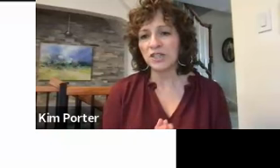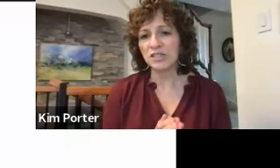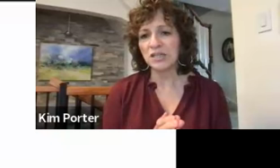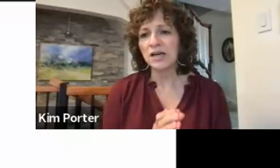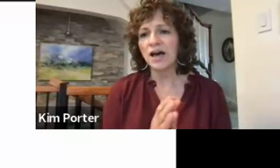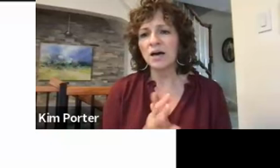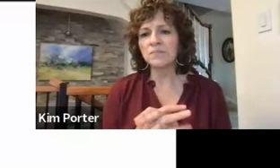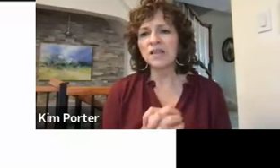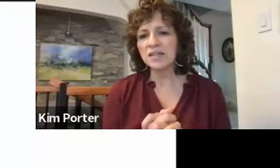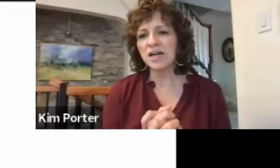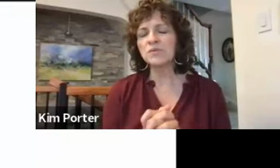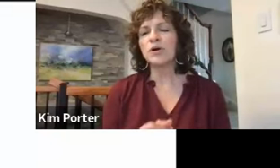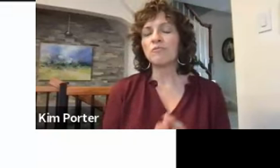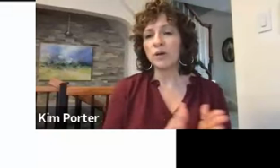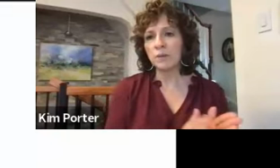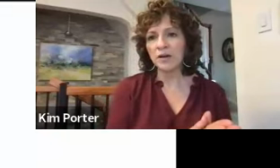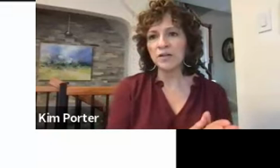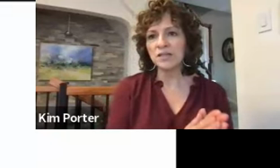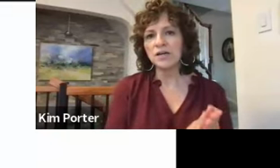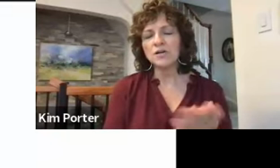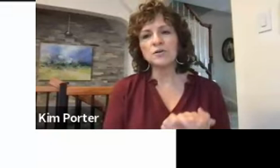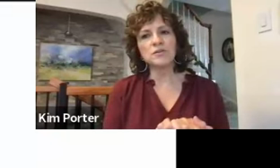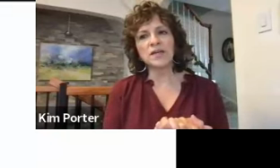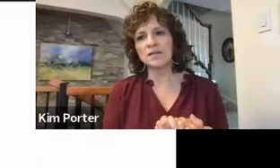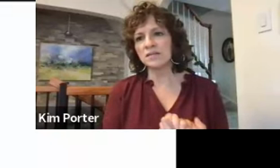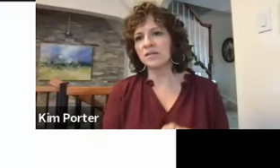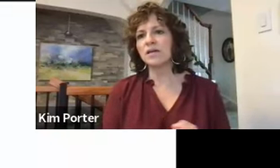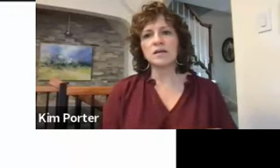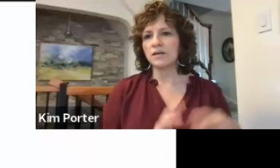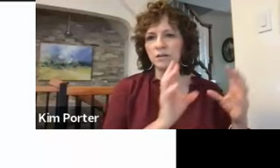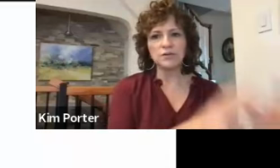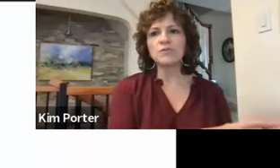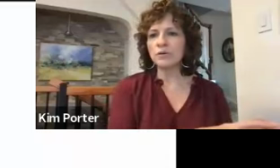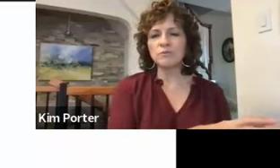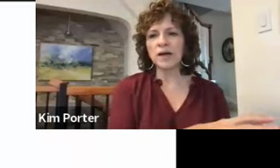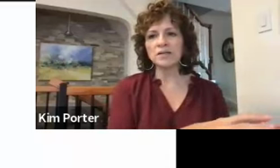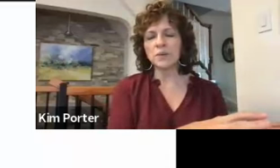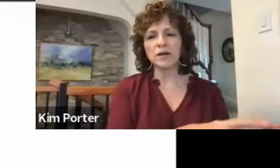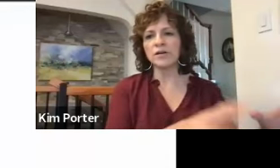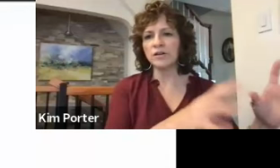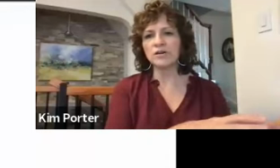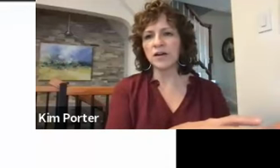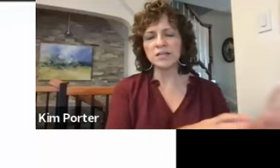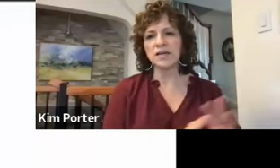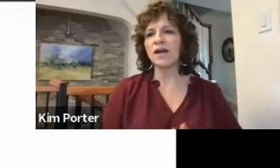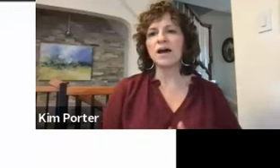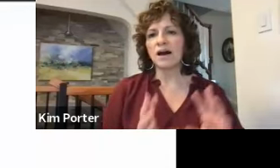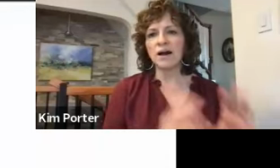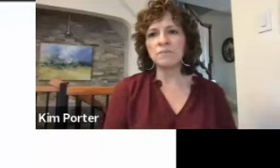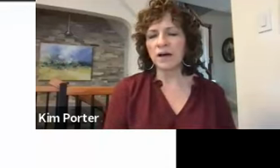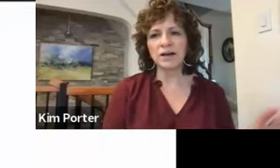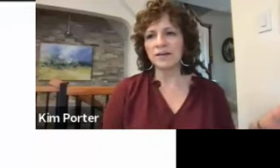different pages. A lot of times we'll have one parent who thinks you're the reefer madness parent, you're